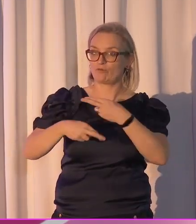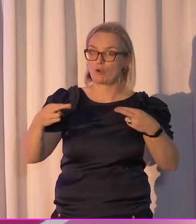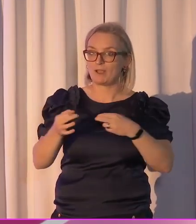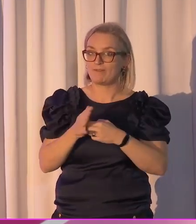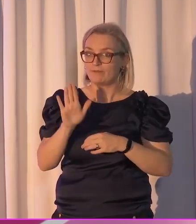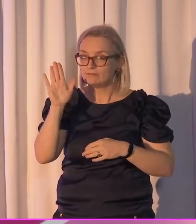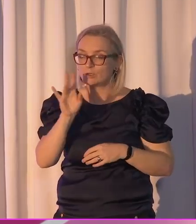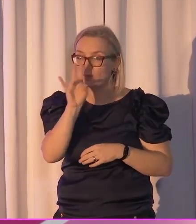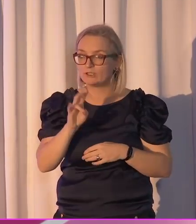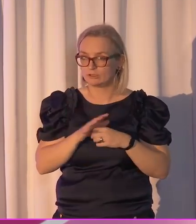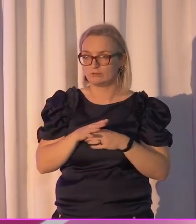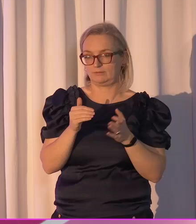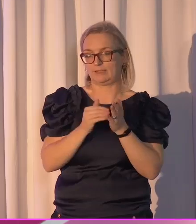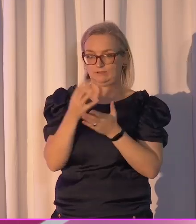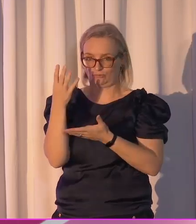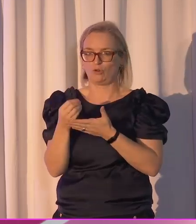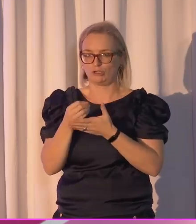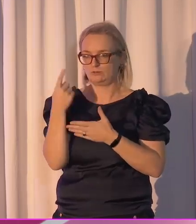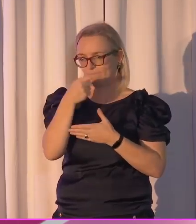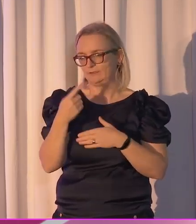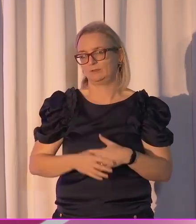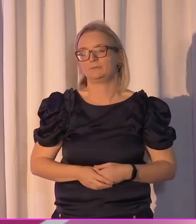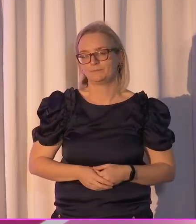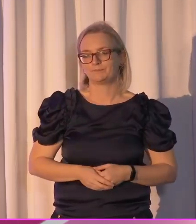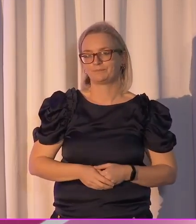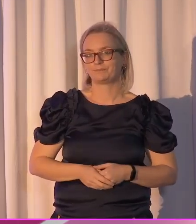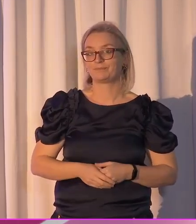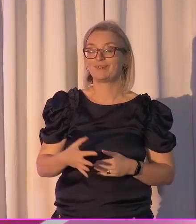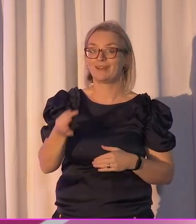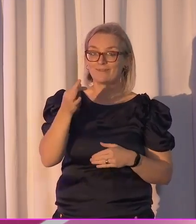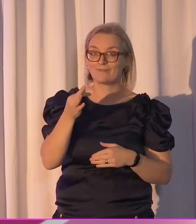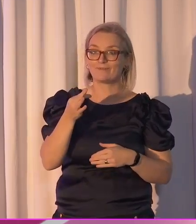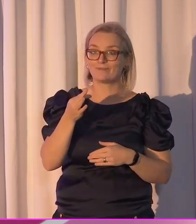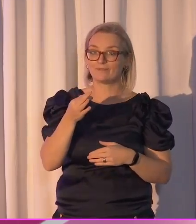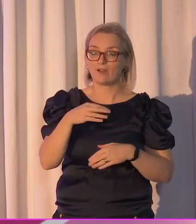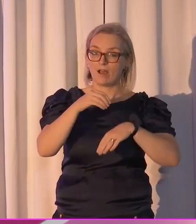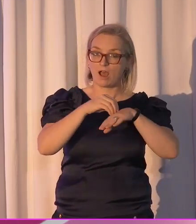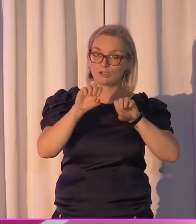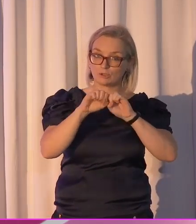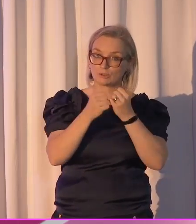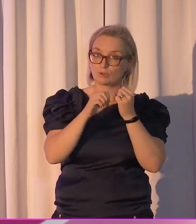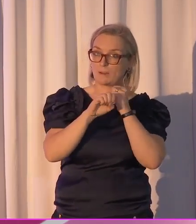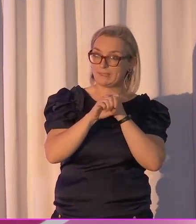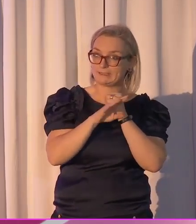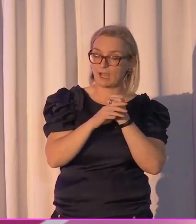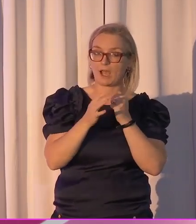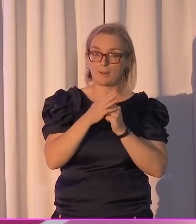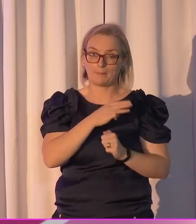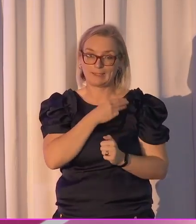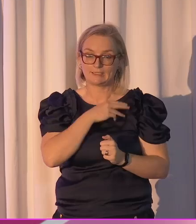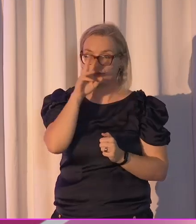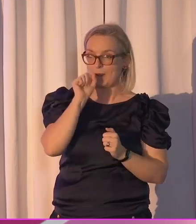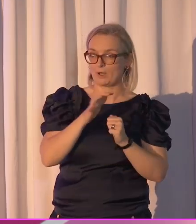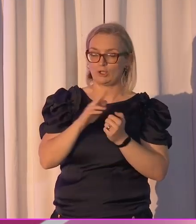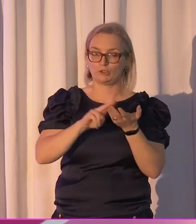part of the Q&A session would be recorded. If you're on social media, I'd encourage you to tweet about today's event and use the